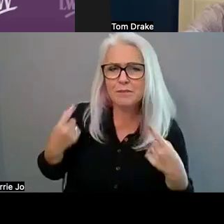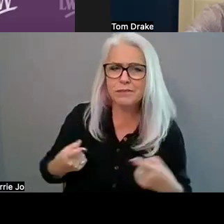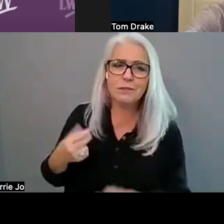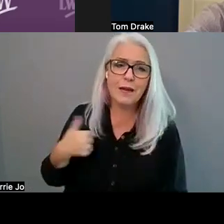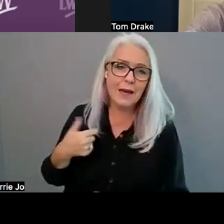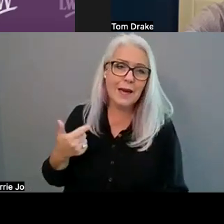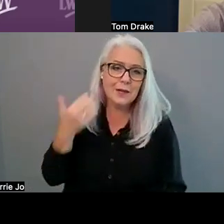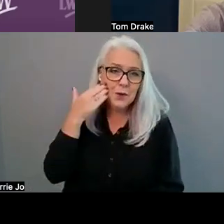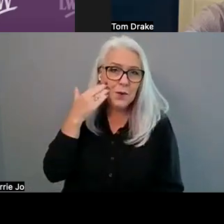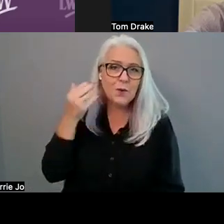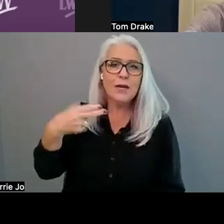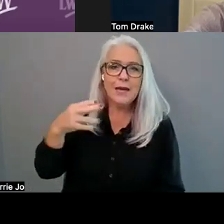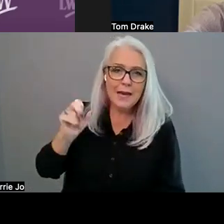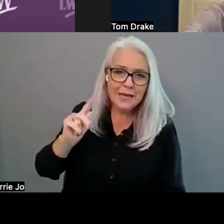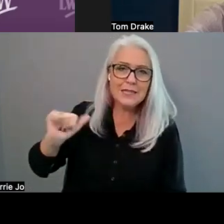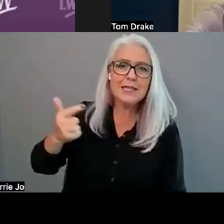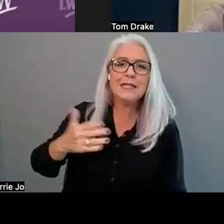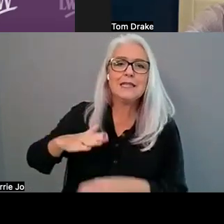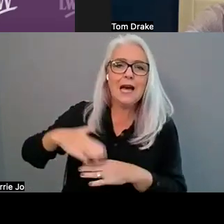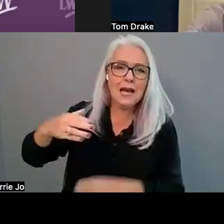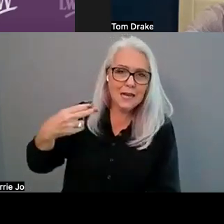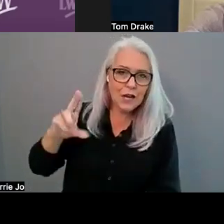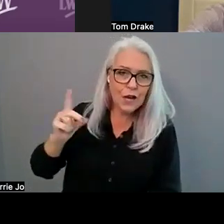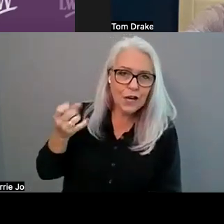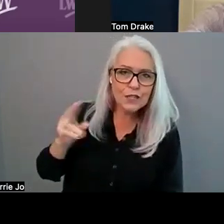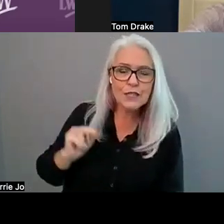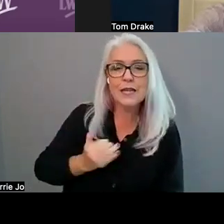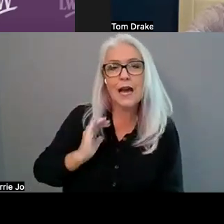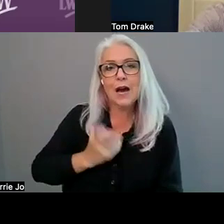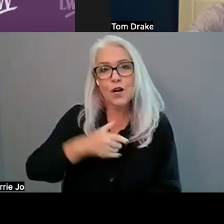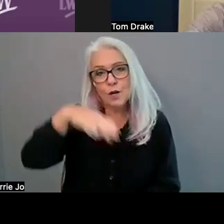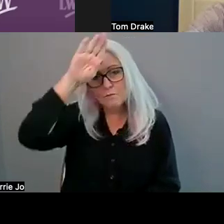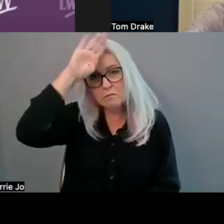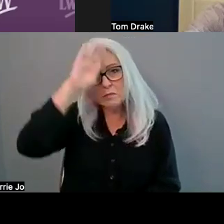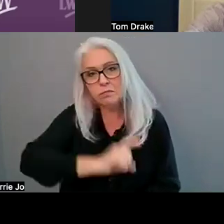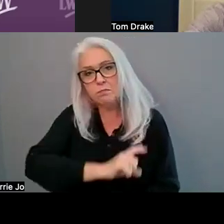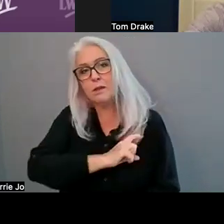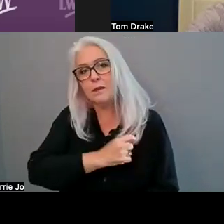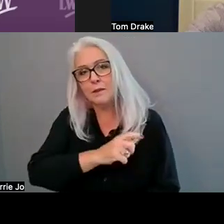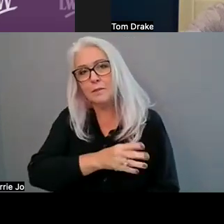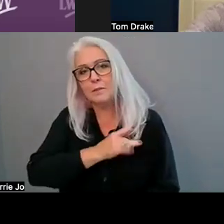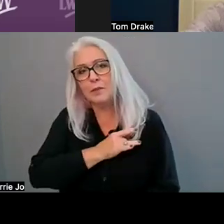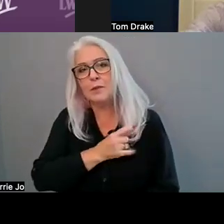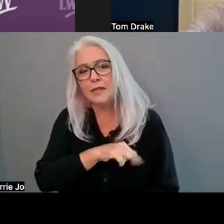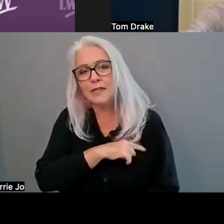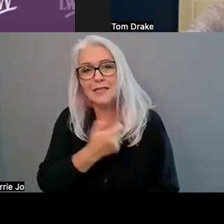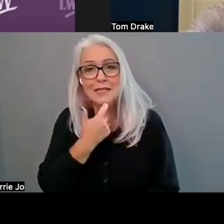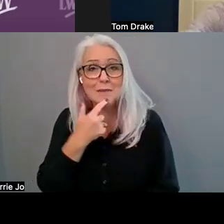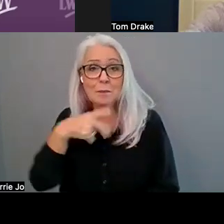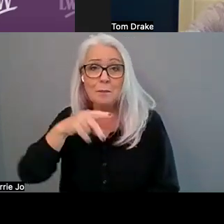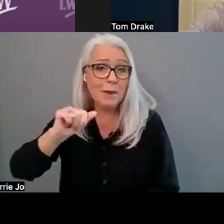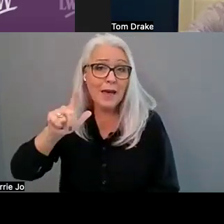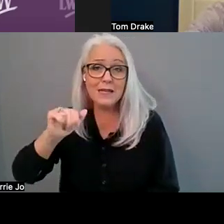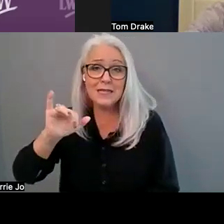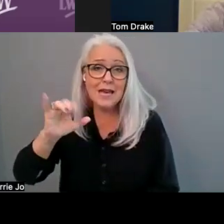are Hastings-on-Hudson, and our fire department patch has the Palisades on the fire department patch, and there's in so